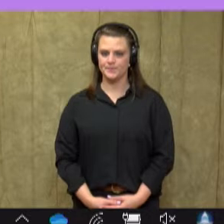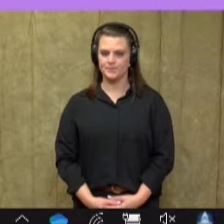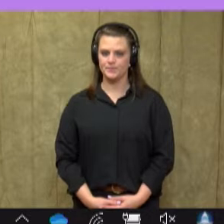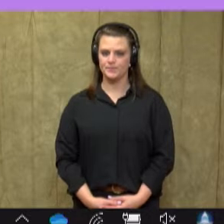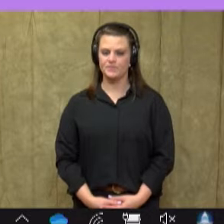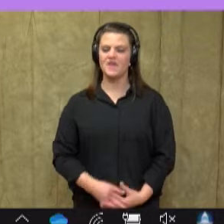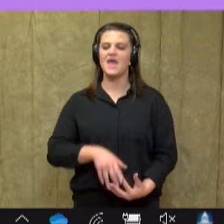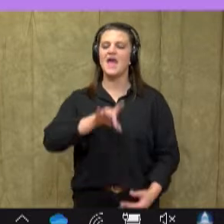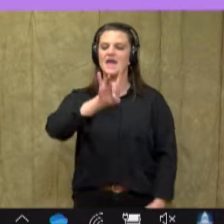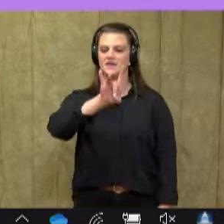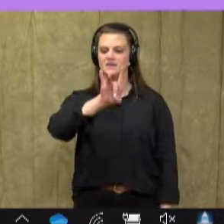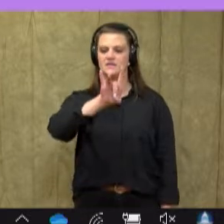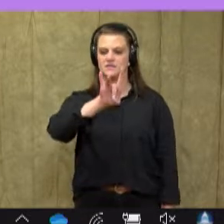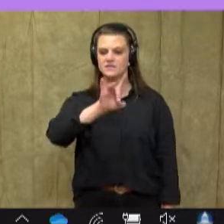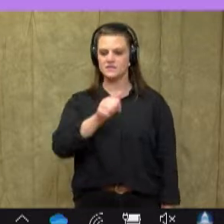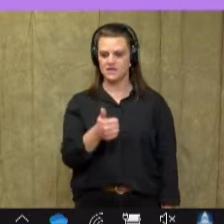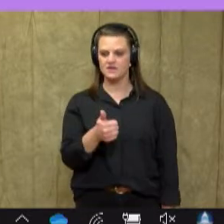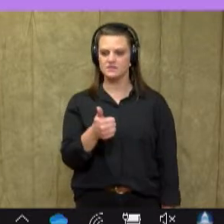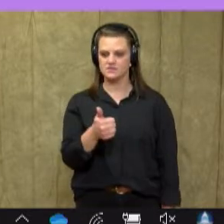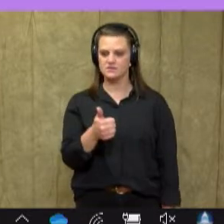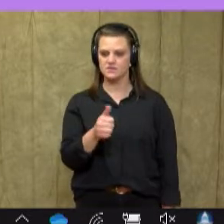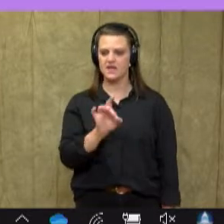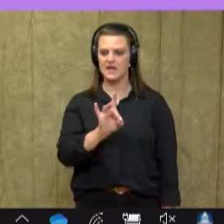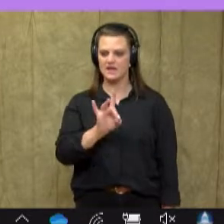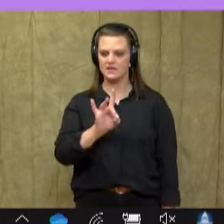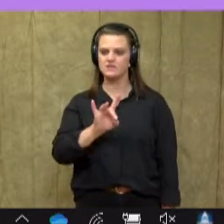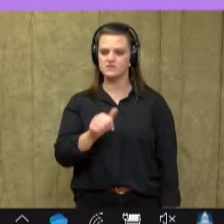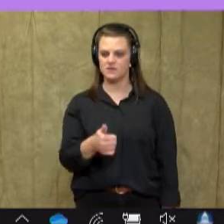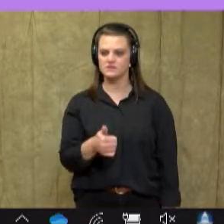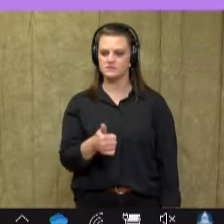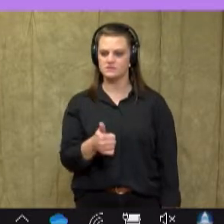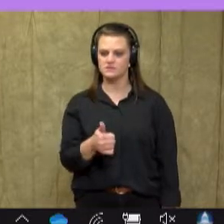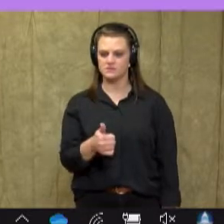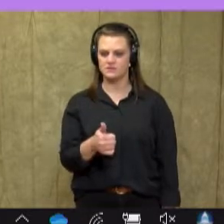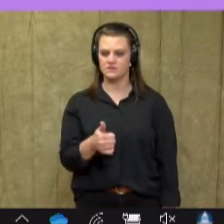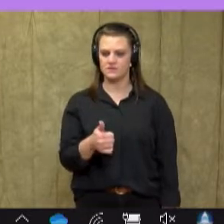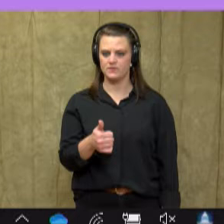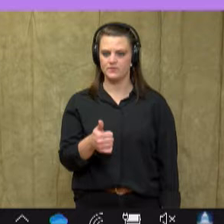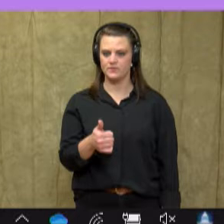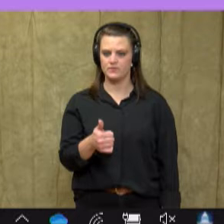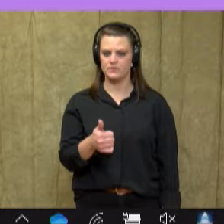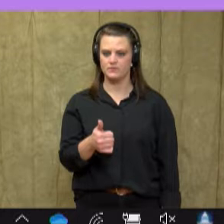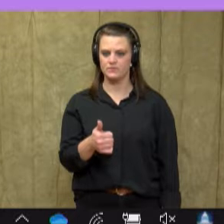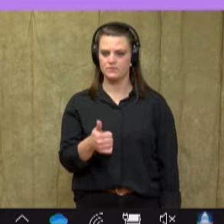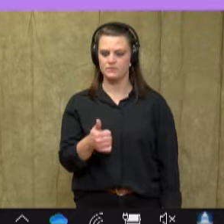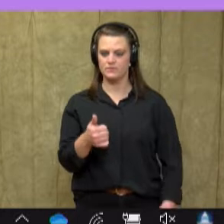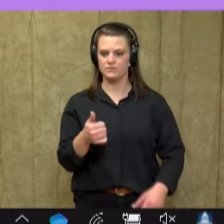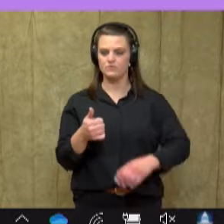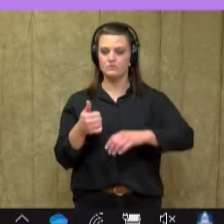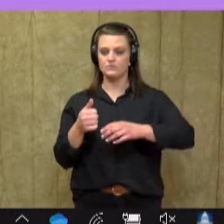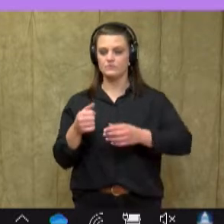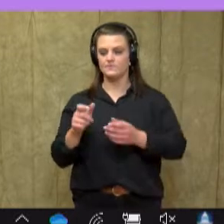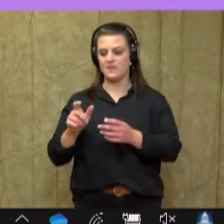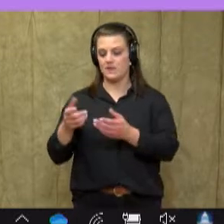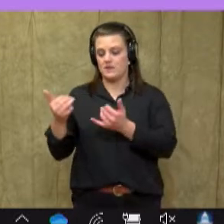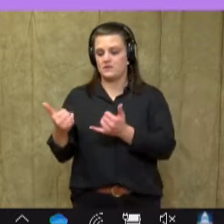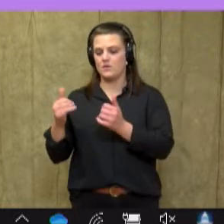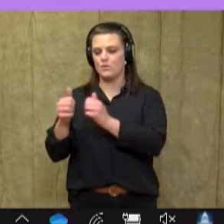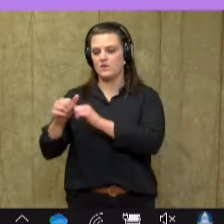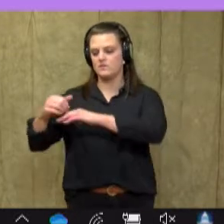8 tenths. Very good. All right. How many hundredths do you